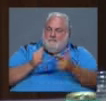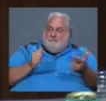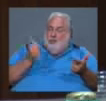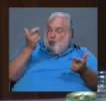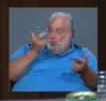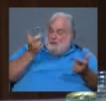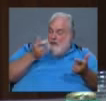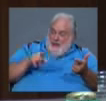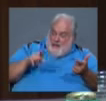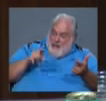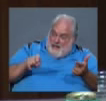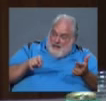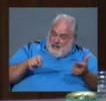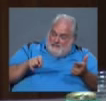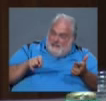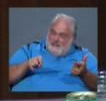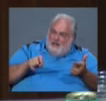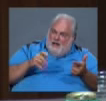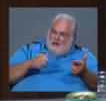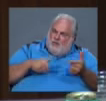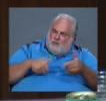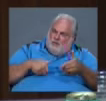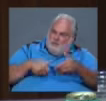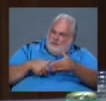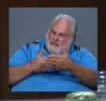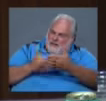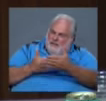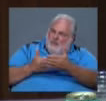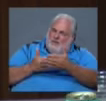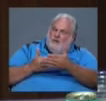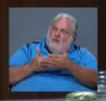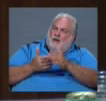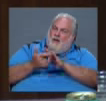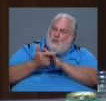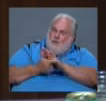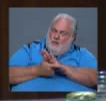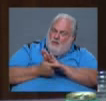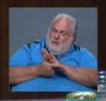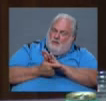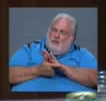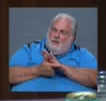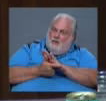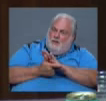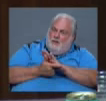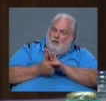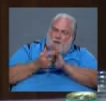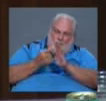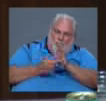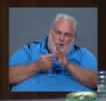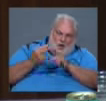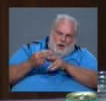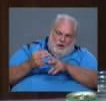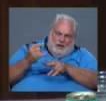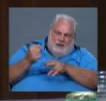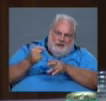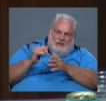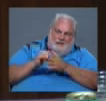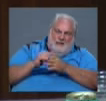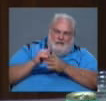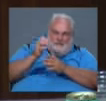the time to do it, but again, I want to put together an ordinance or whatever Tom would call it, where the